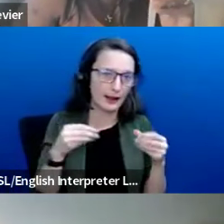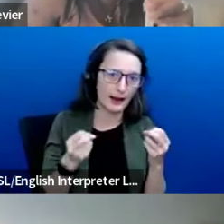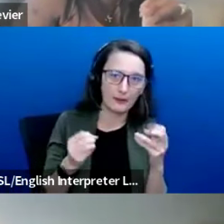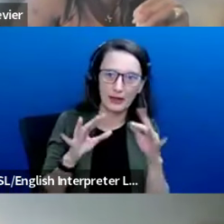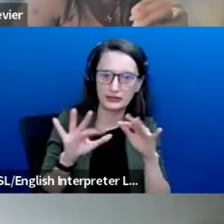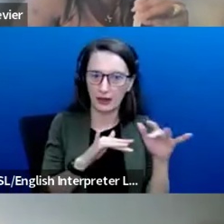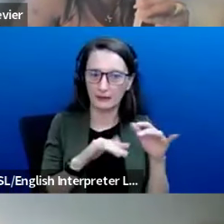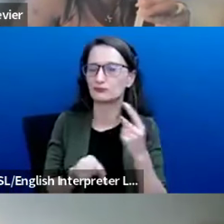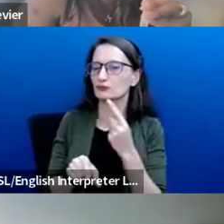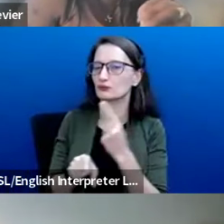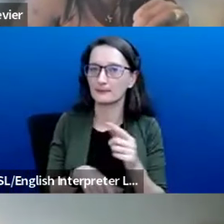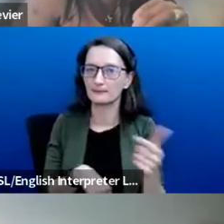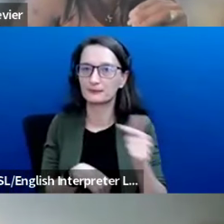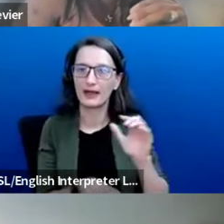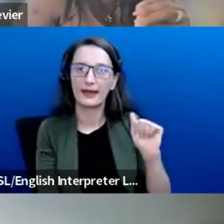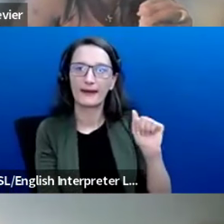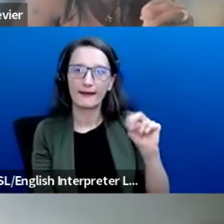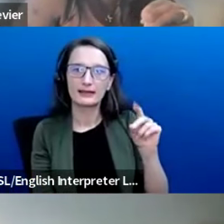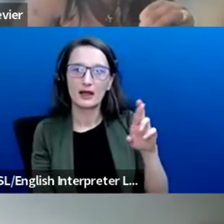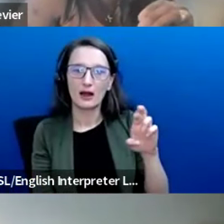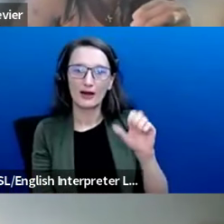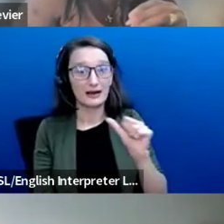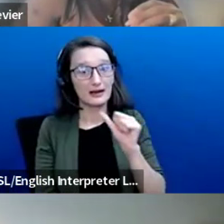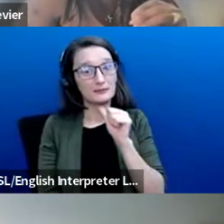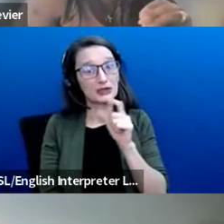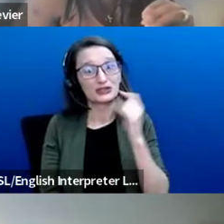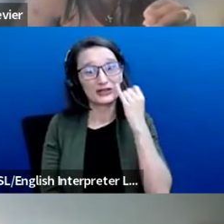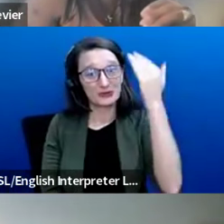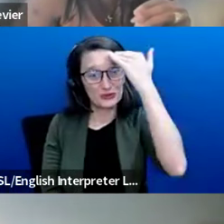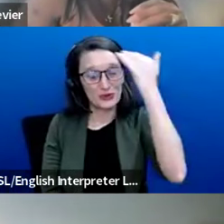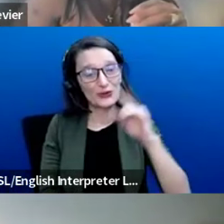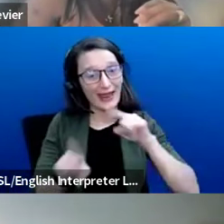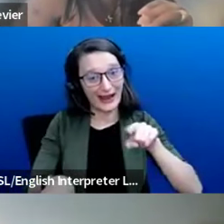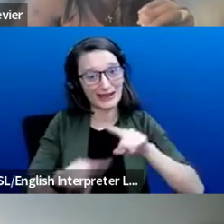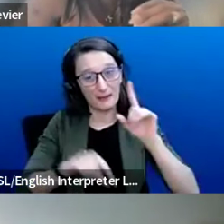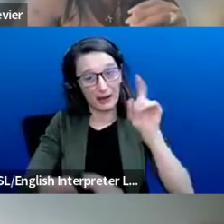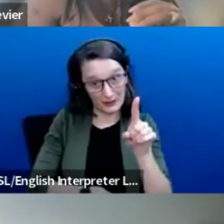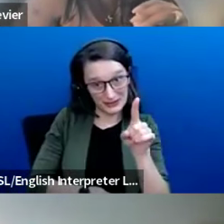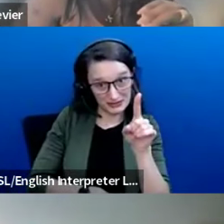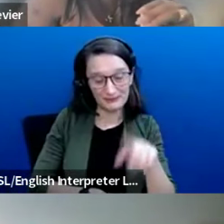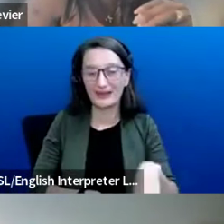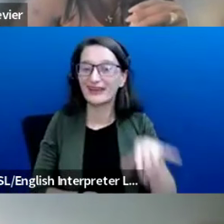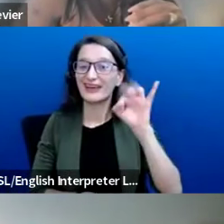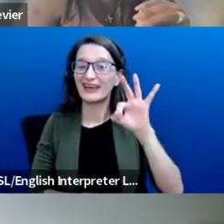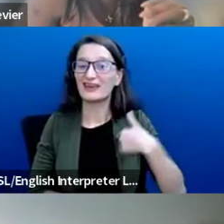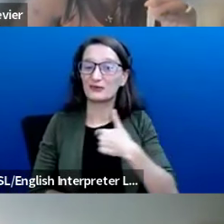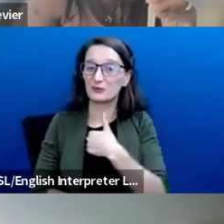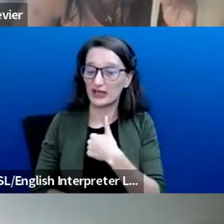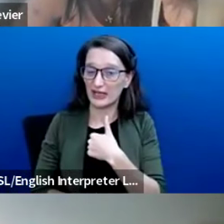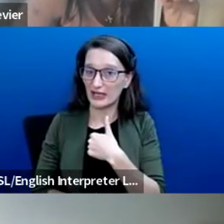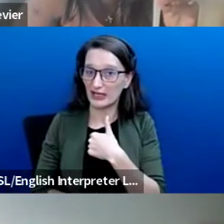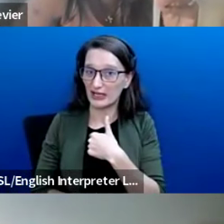another question you may not know the answer to, so I'll preface with that. Say we are aligned as our 1 to 2 is